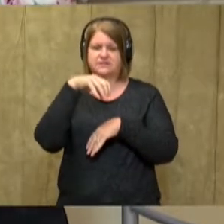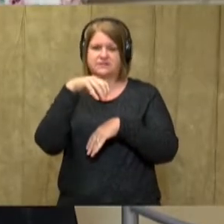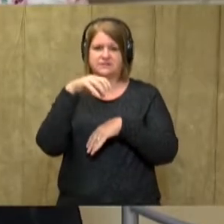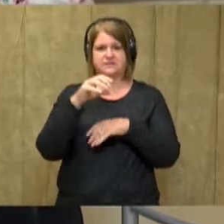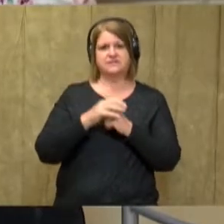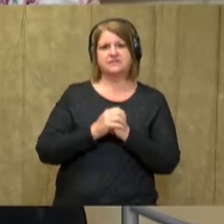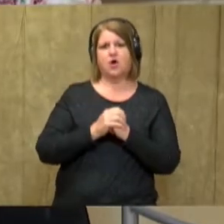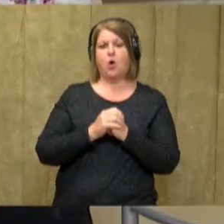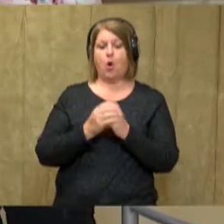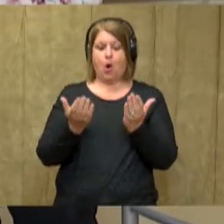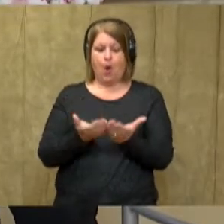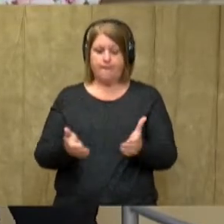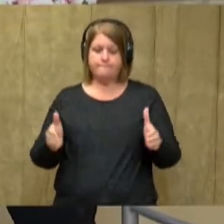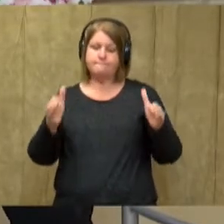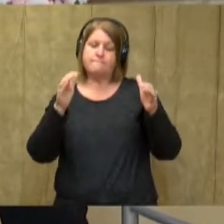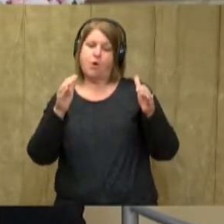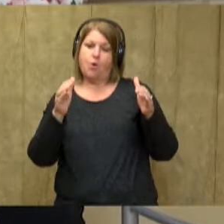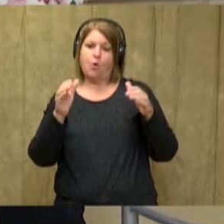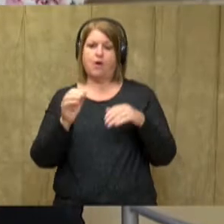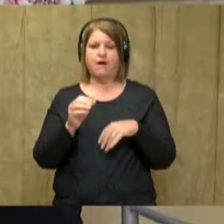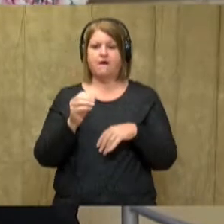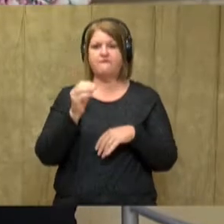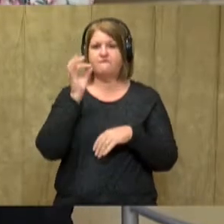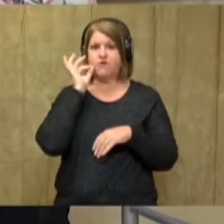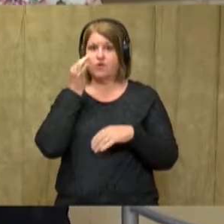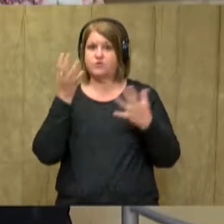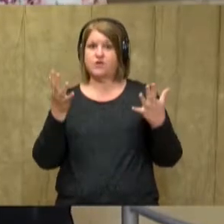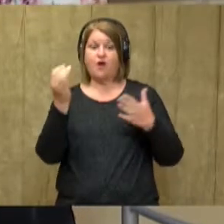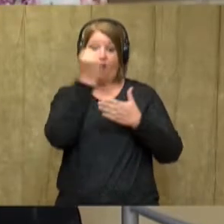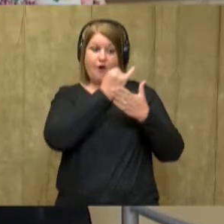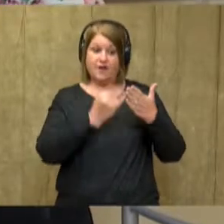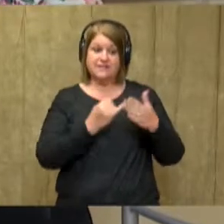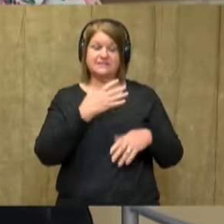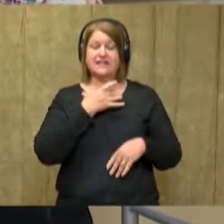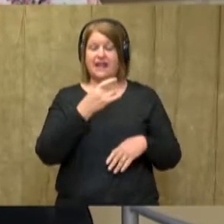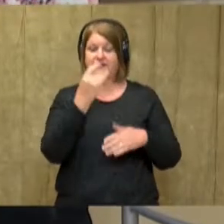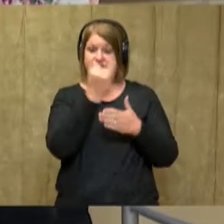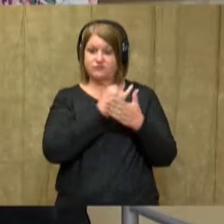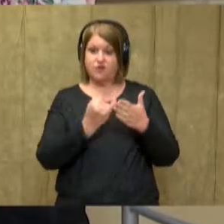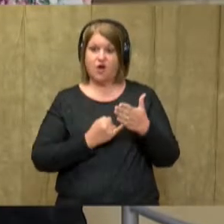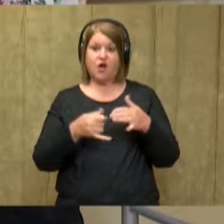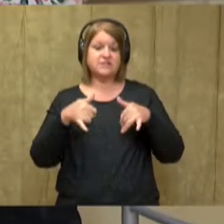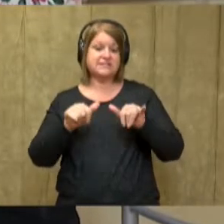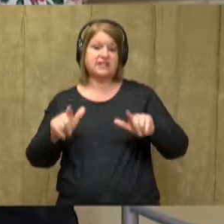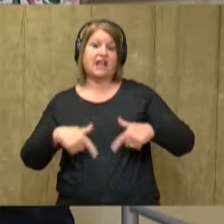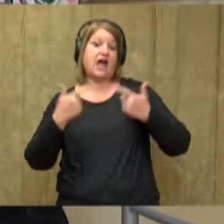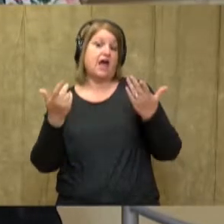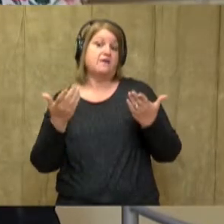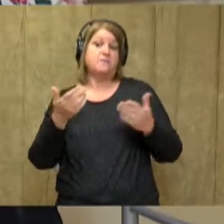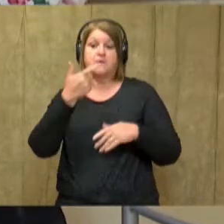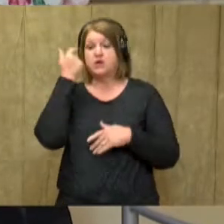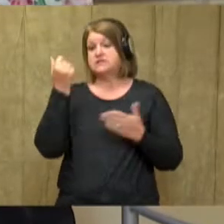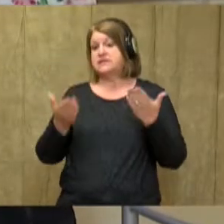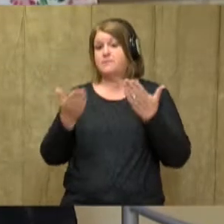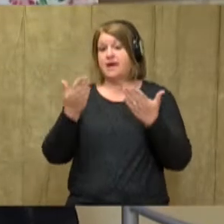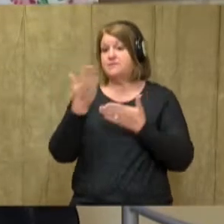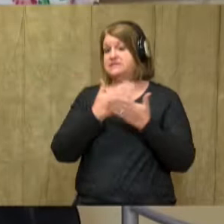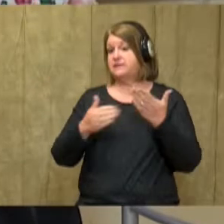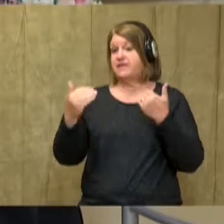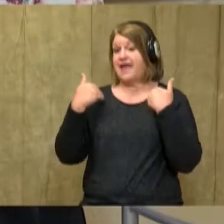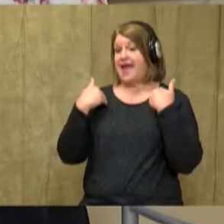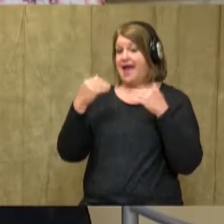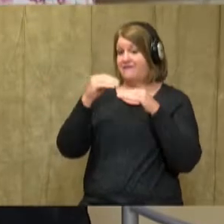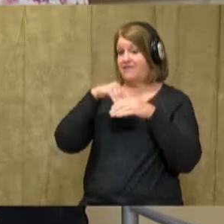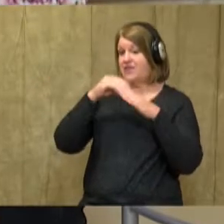Now, artists really like to make a still life because this might be something they have in their house that they can just arrange on a